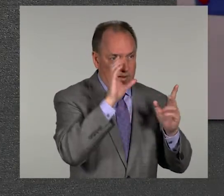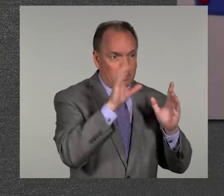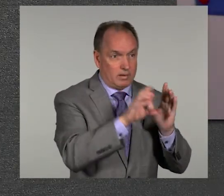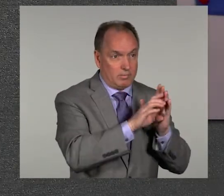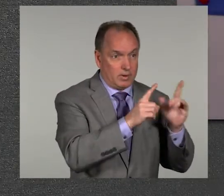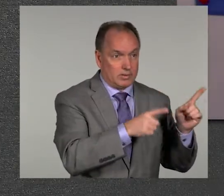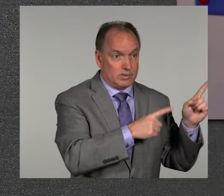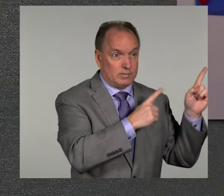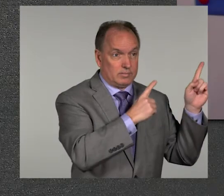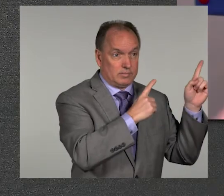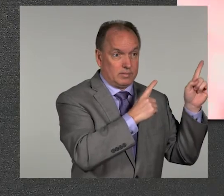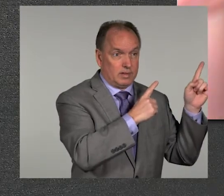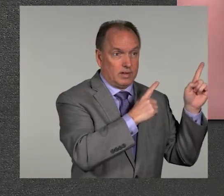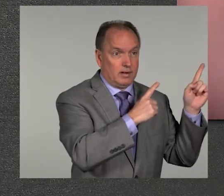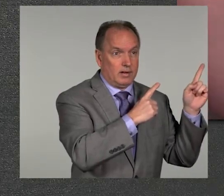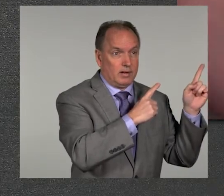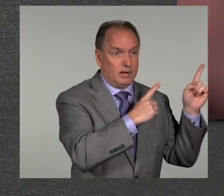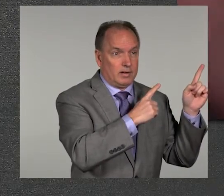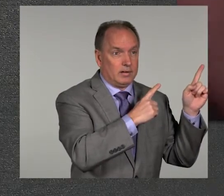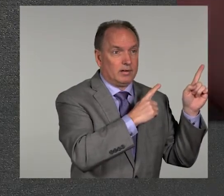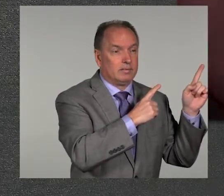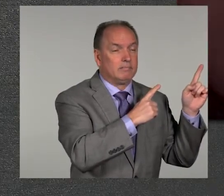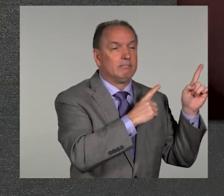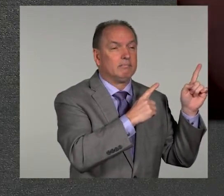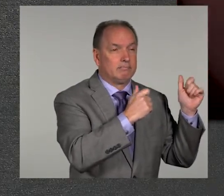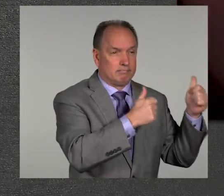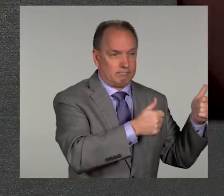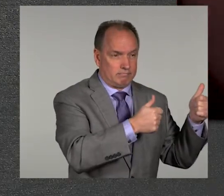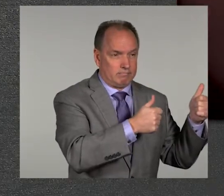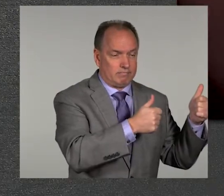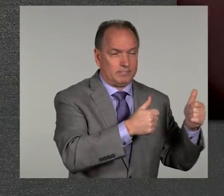And the second picture.